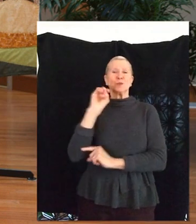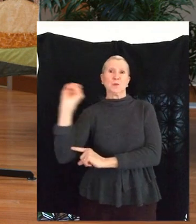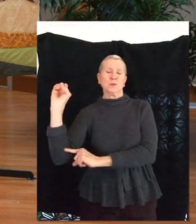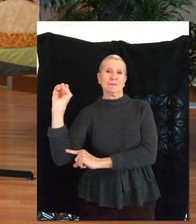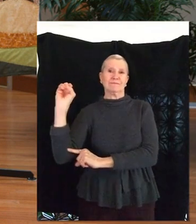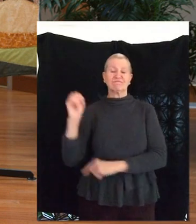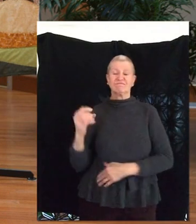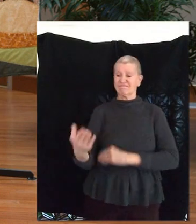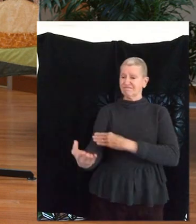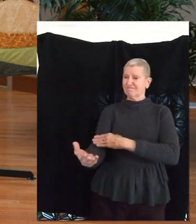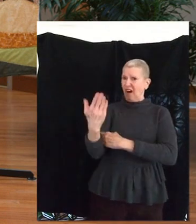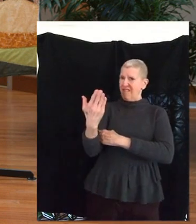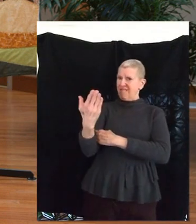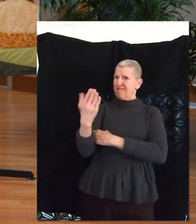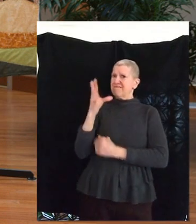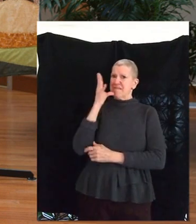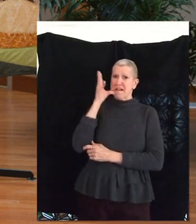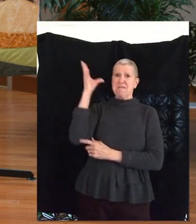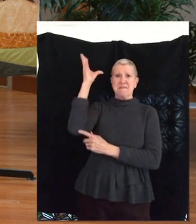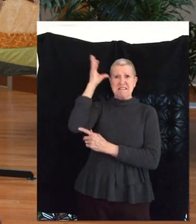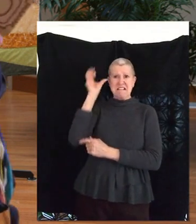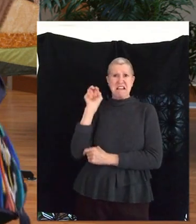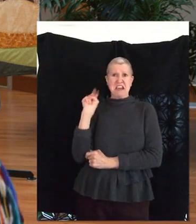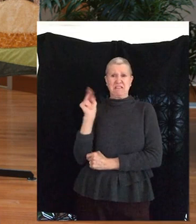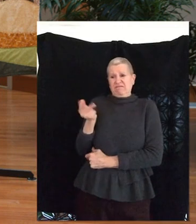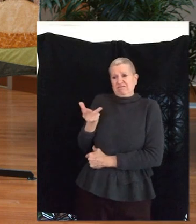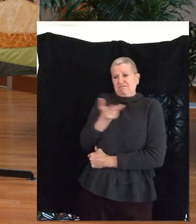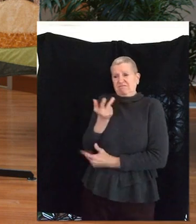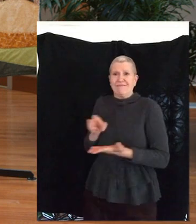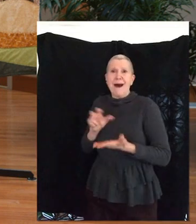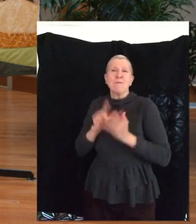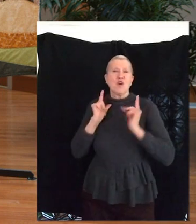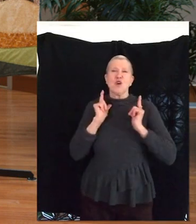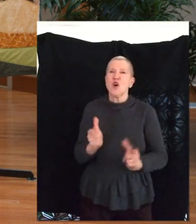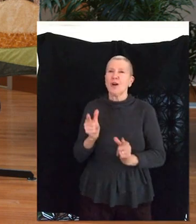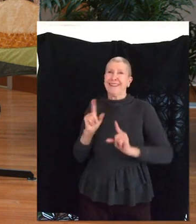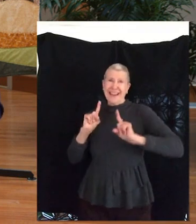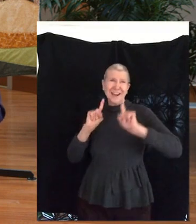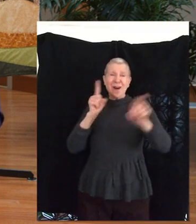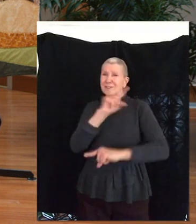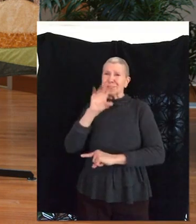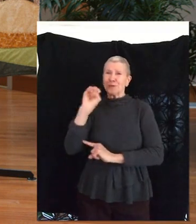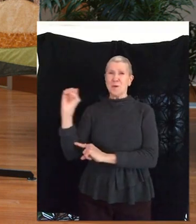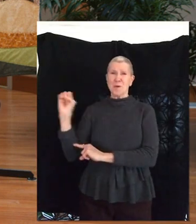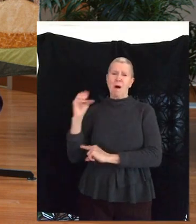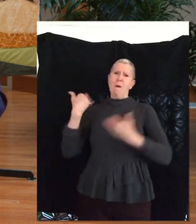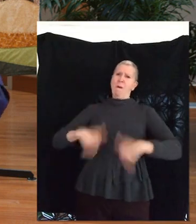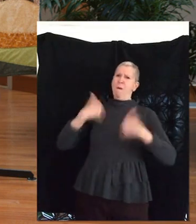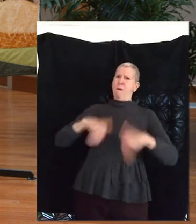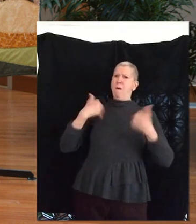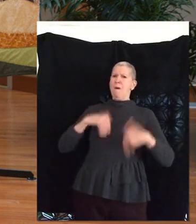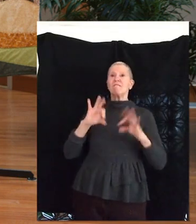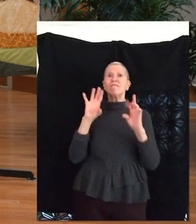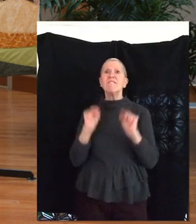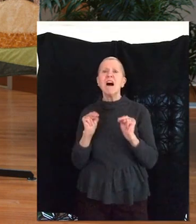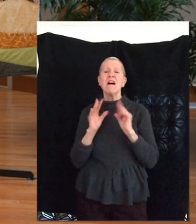the next morning, Aaron's mom and dad, they get up early. They go to the zoo. Oh my goodness, it was